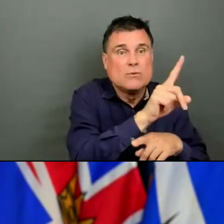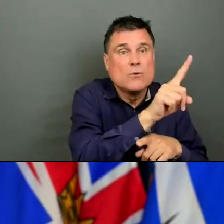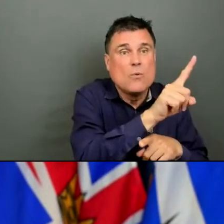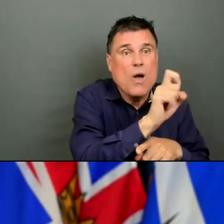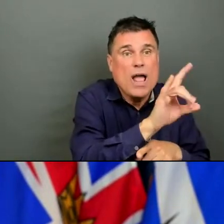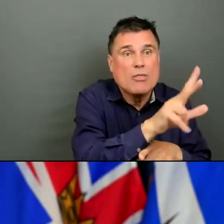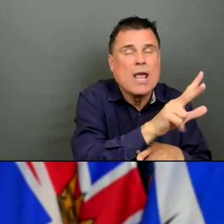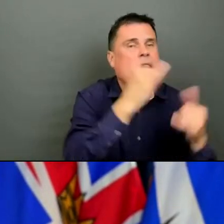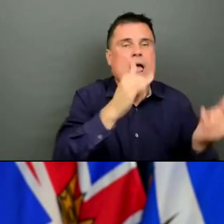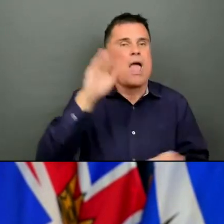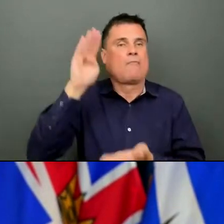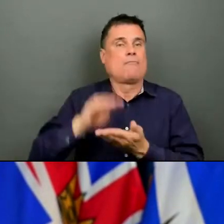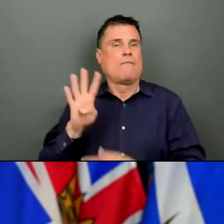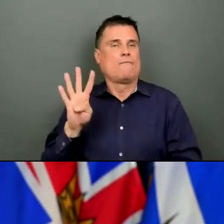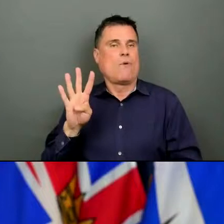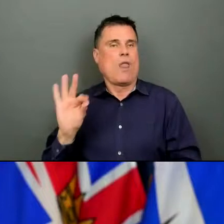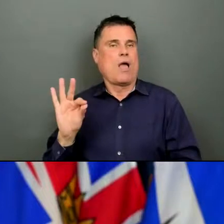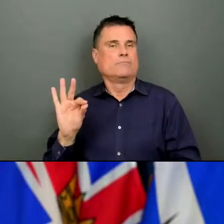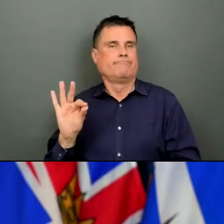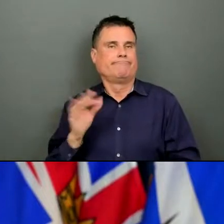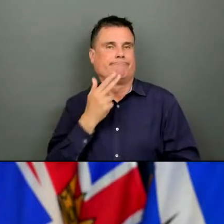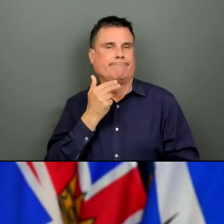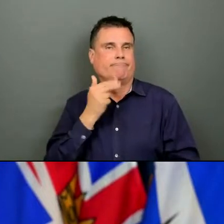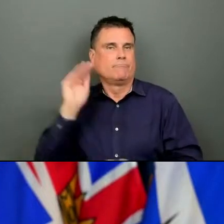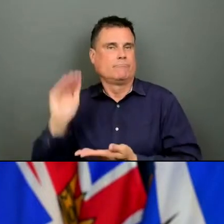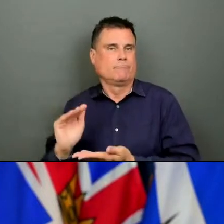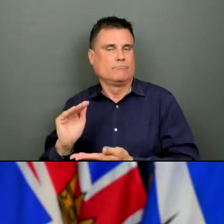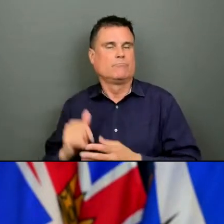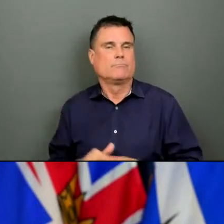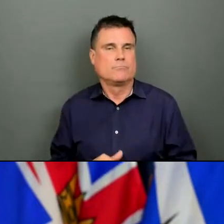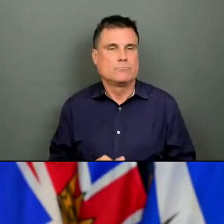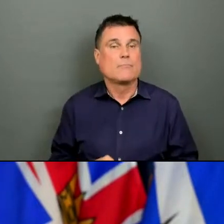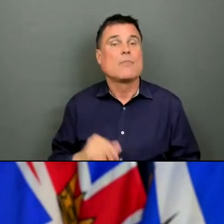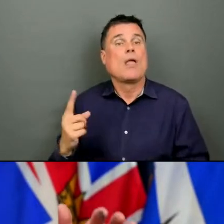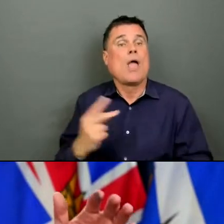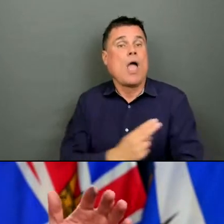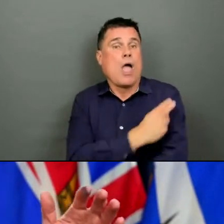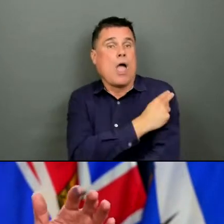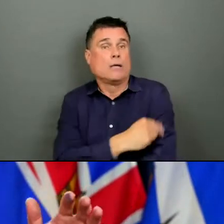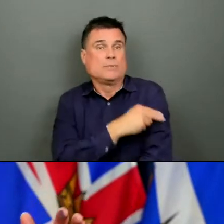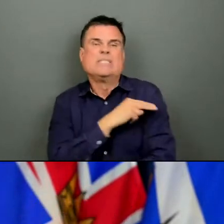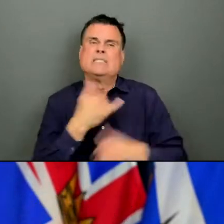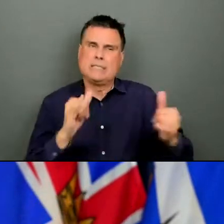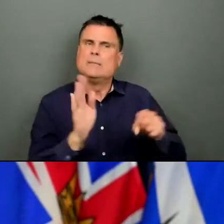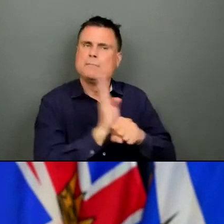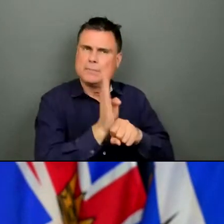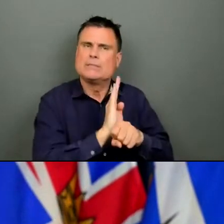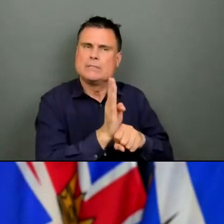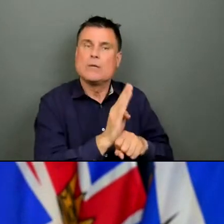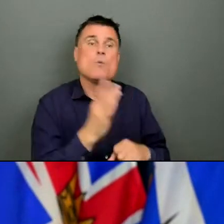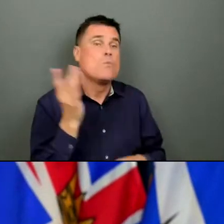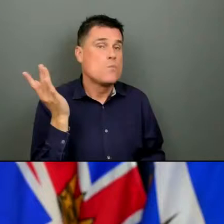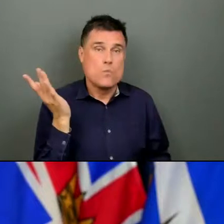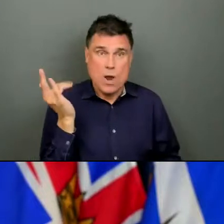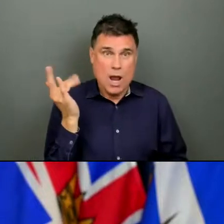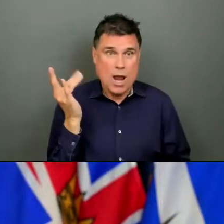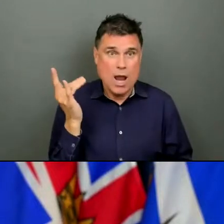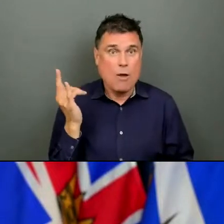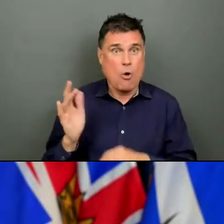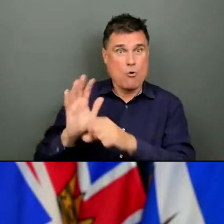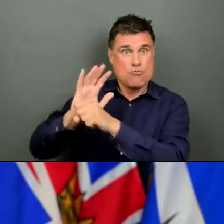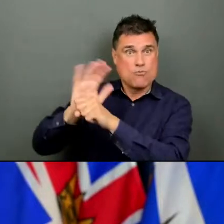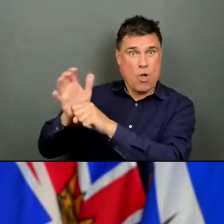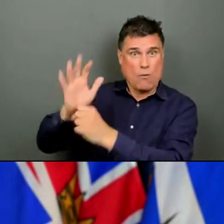that our hospitals are extraordinarily busy, that the reduction in COVID-19 related